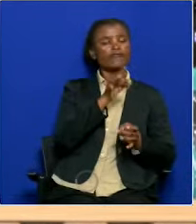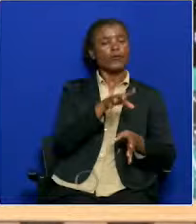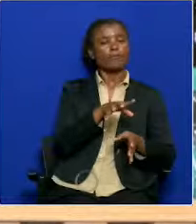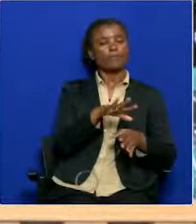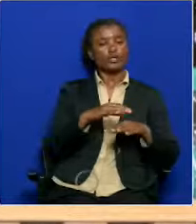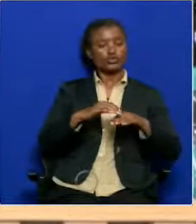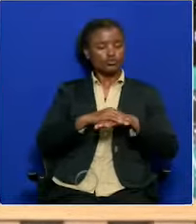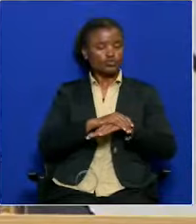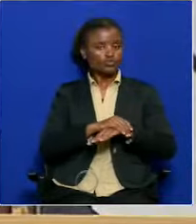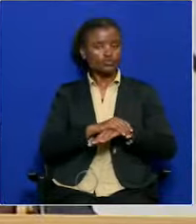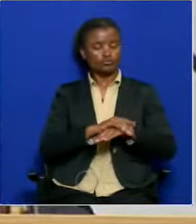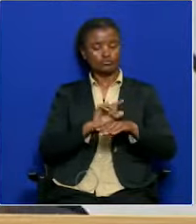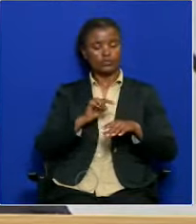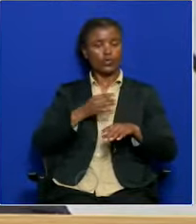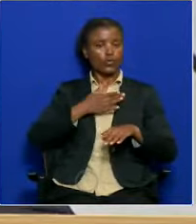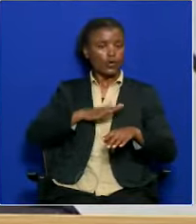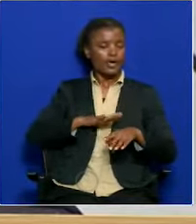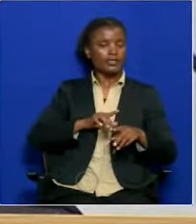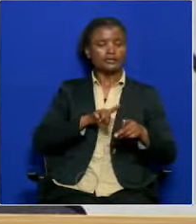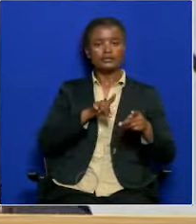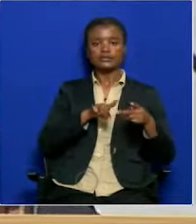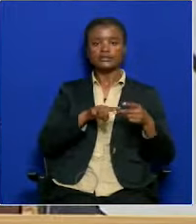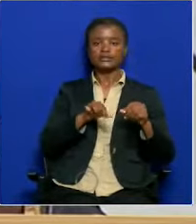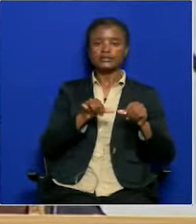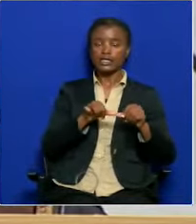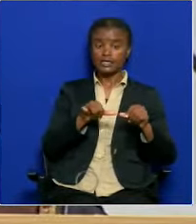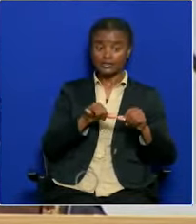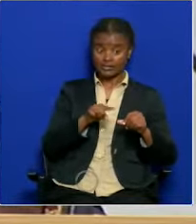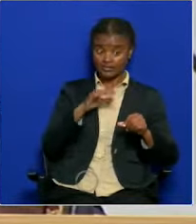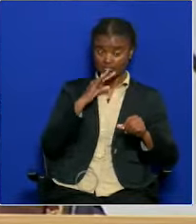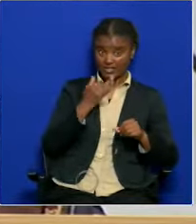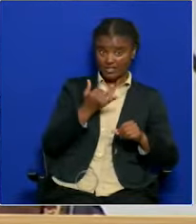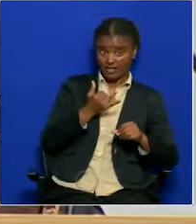of a personal favor, correct? yes.